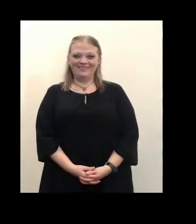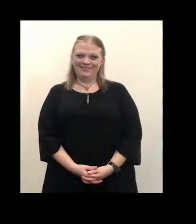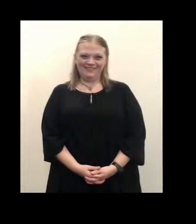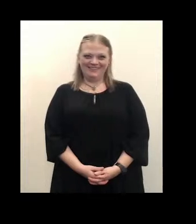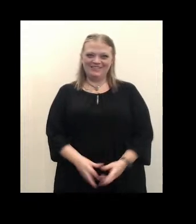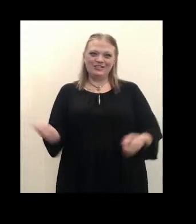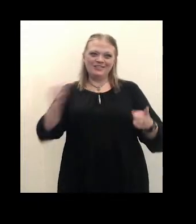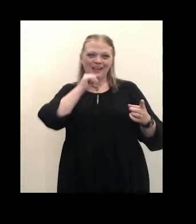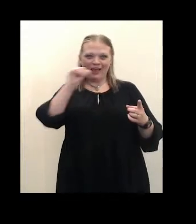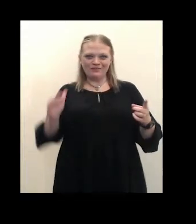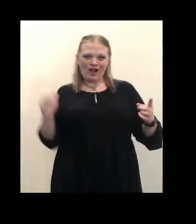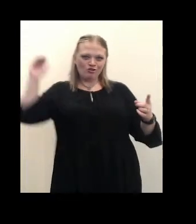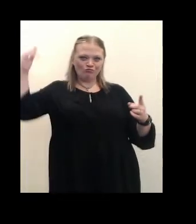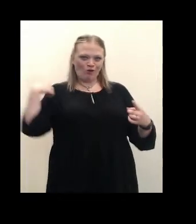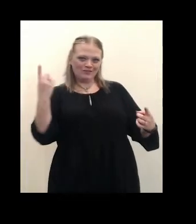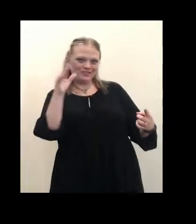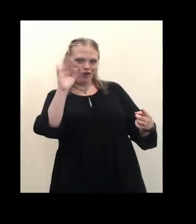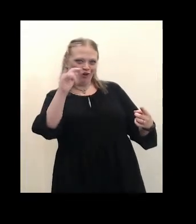August.